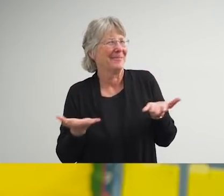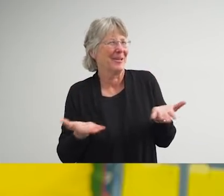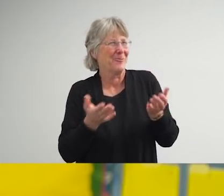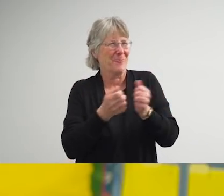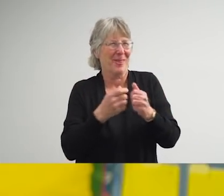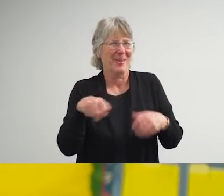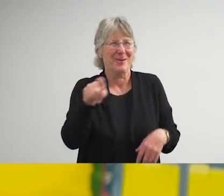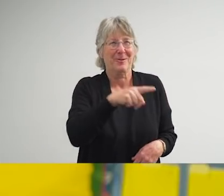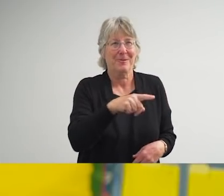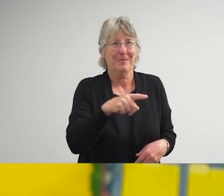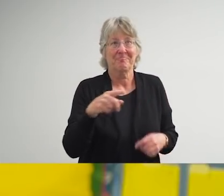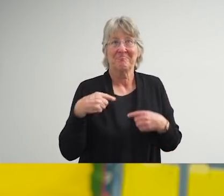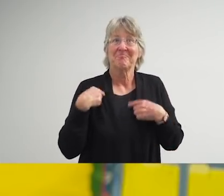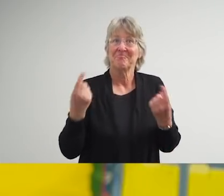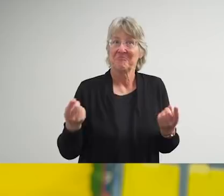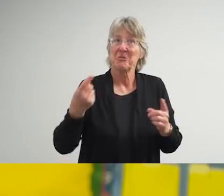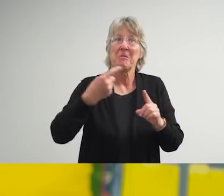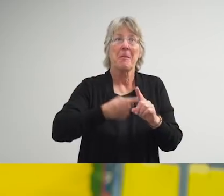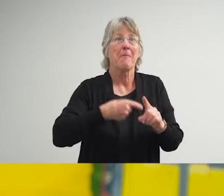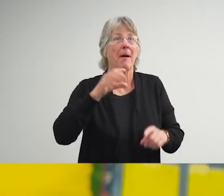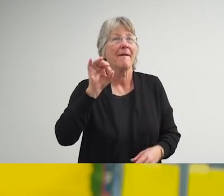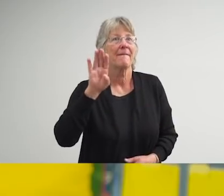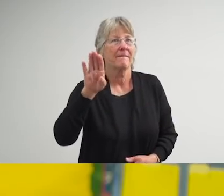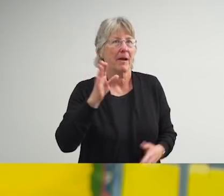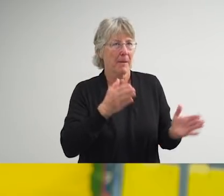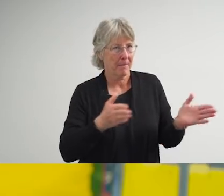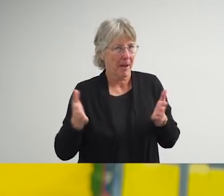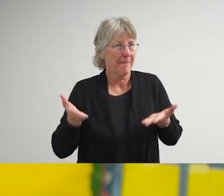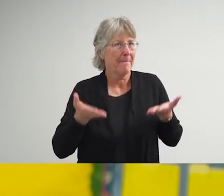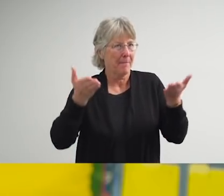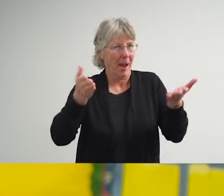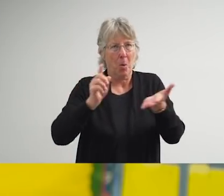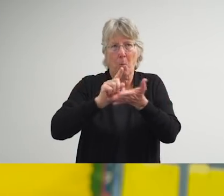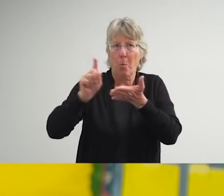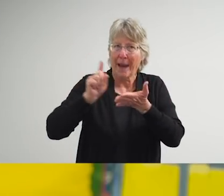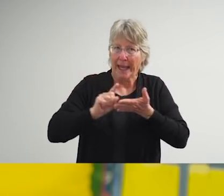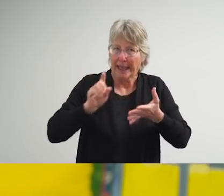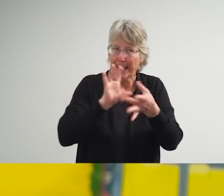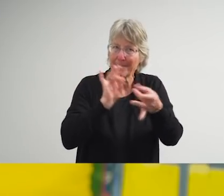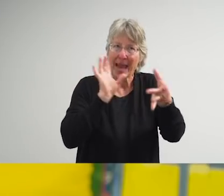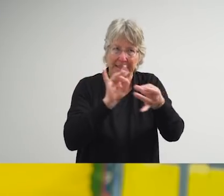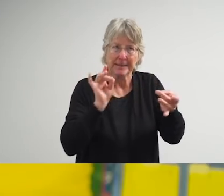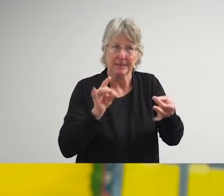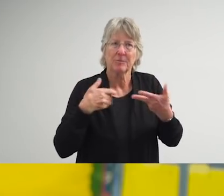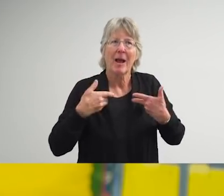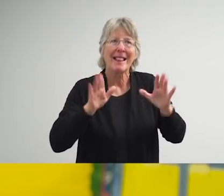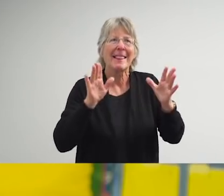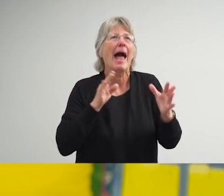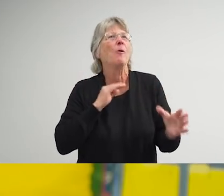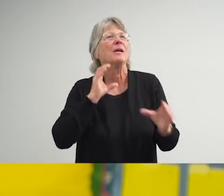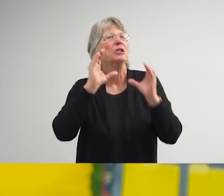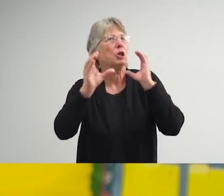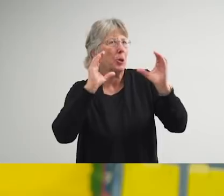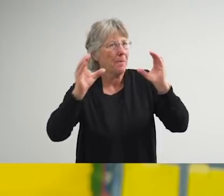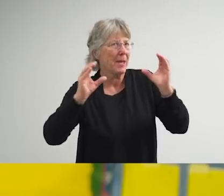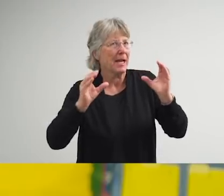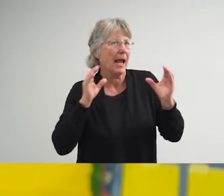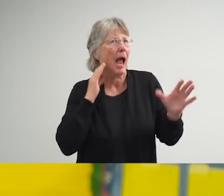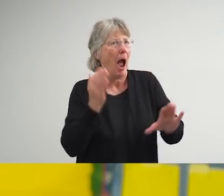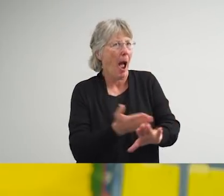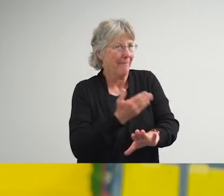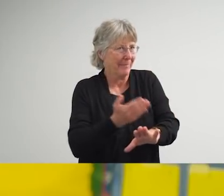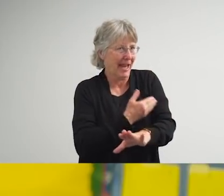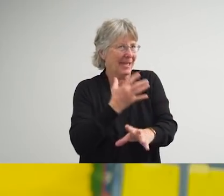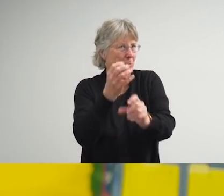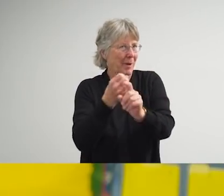you. During the month of February, we plan to provide weekly messages that will allow us to communicate updates that are coming